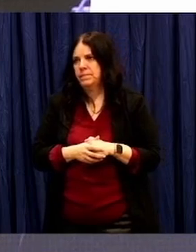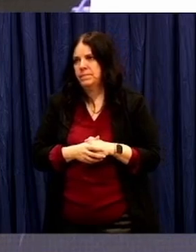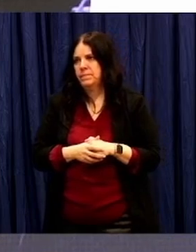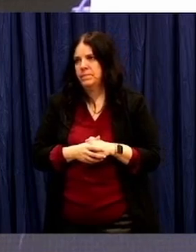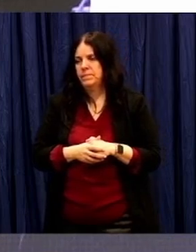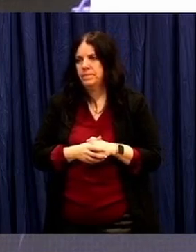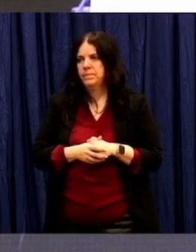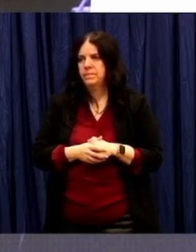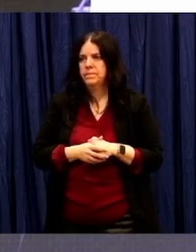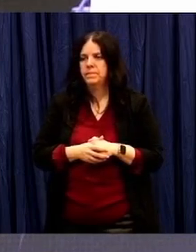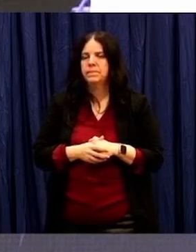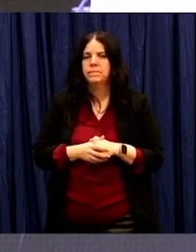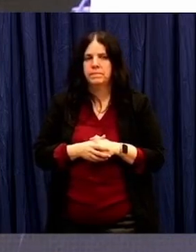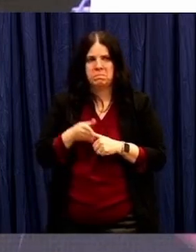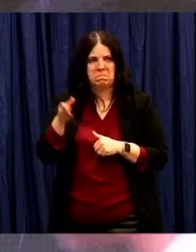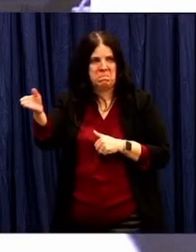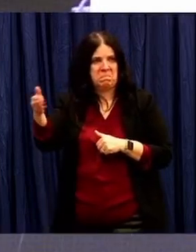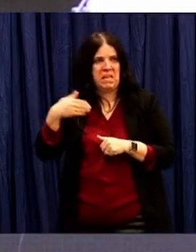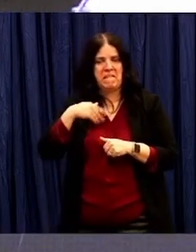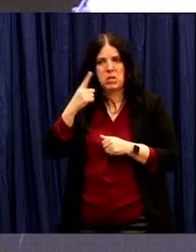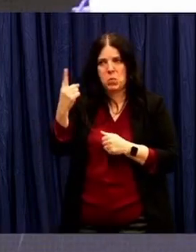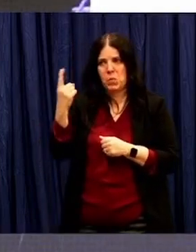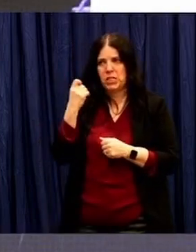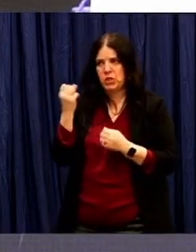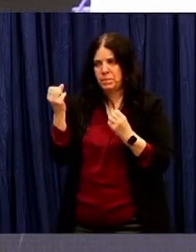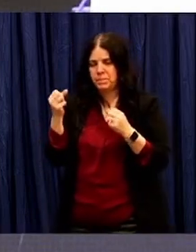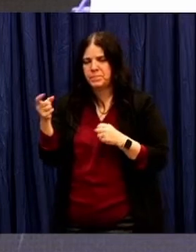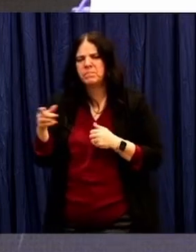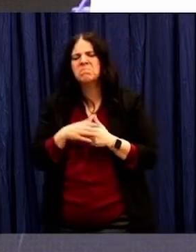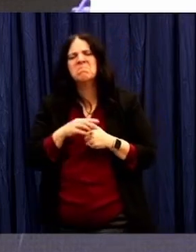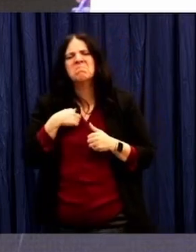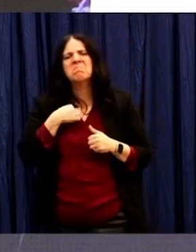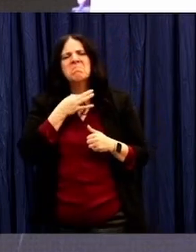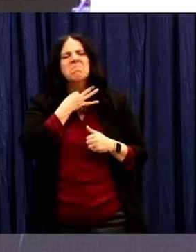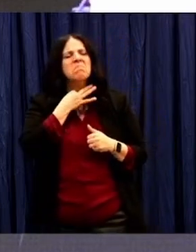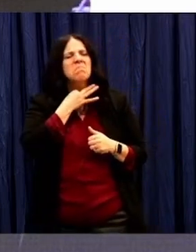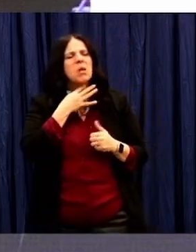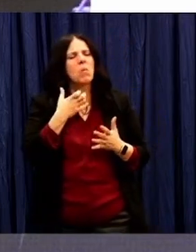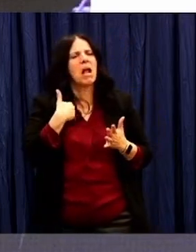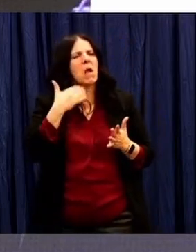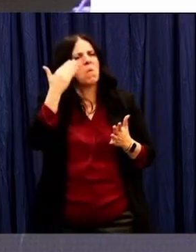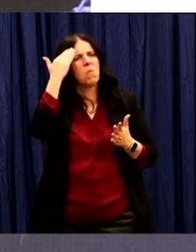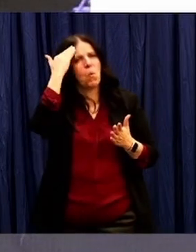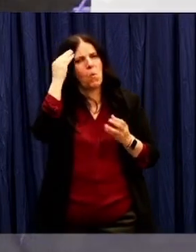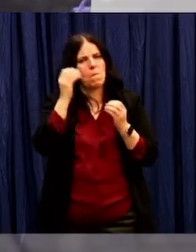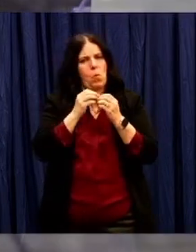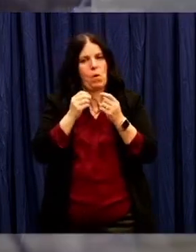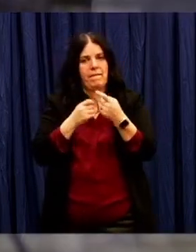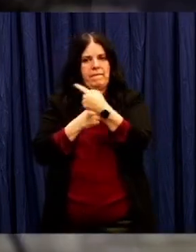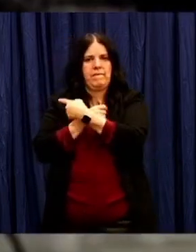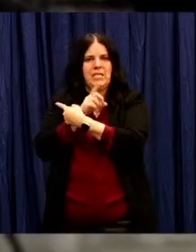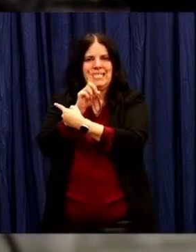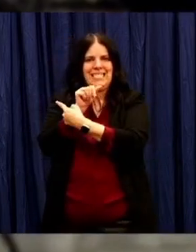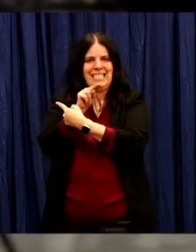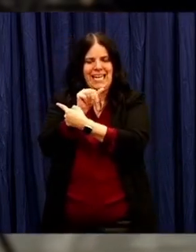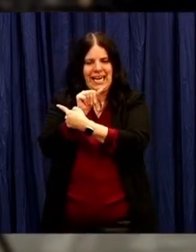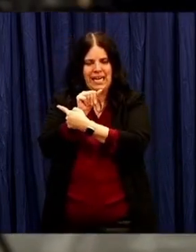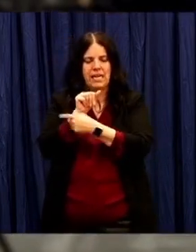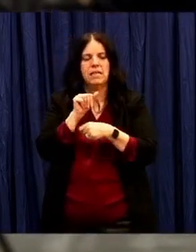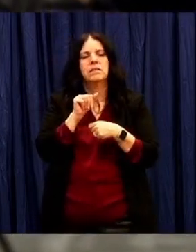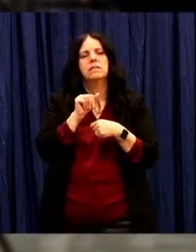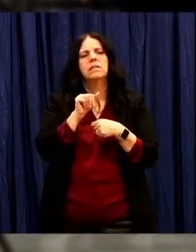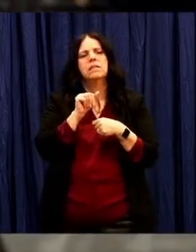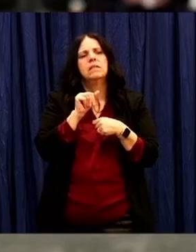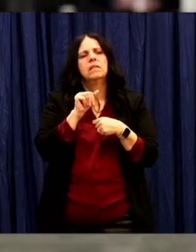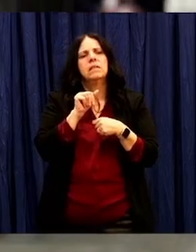We've got a question here from the audience. So I have a question. I want to know more from Dana specifically. You